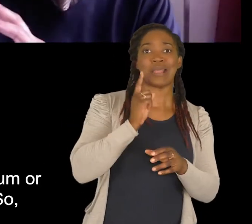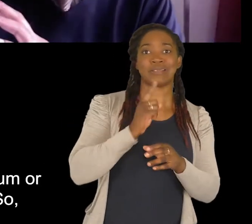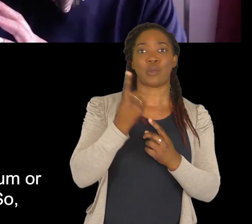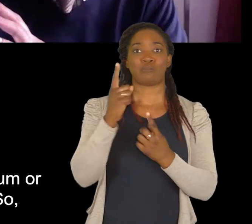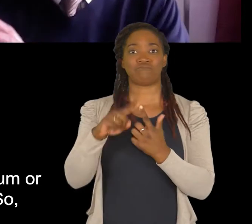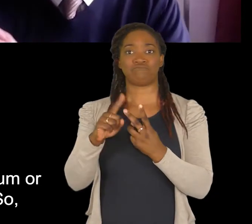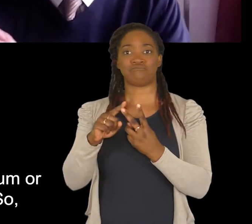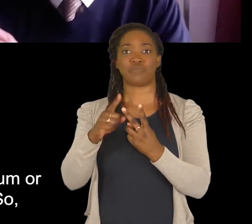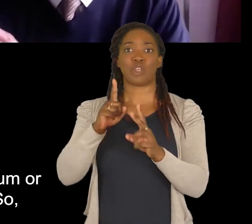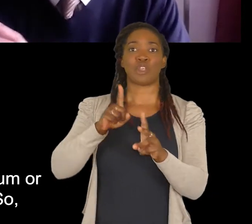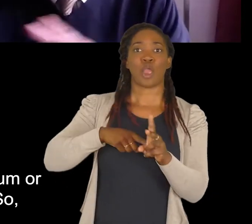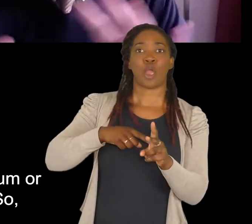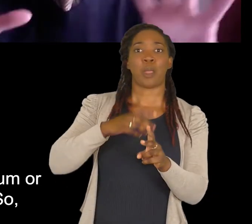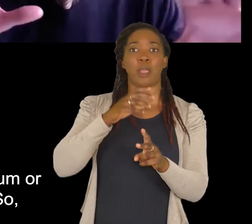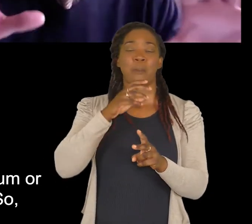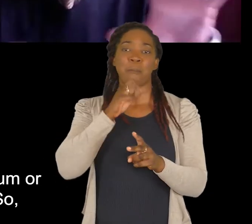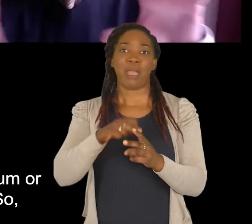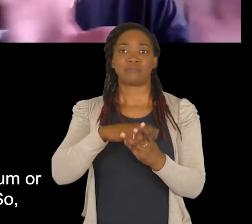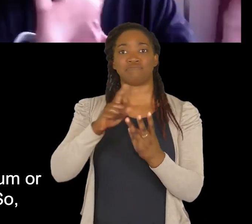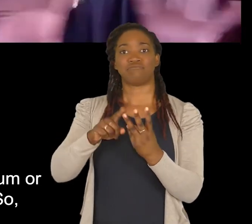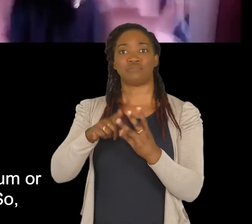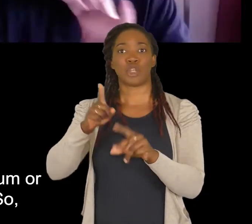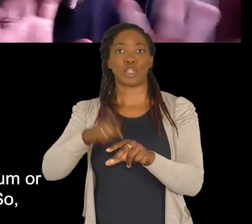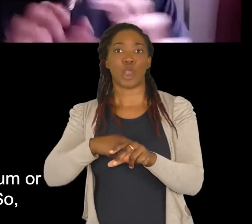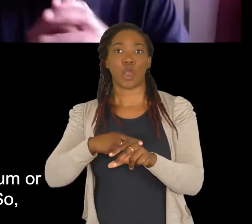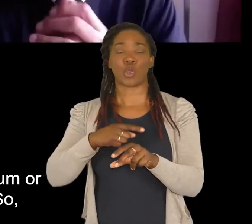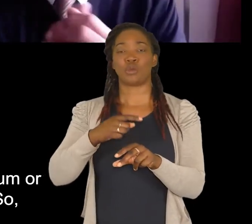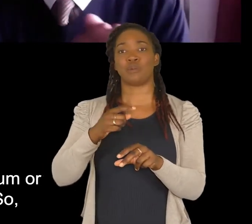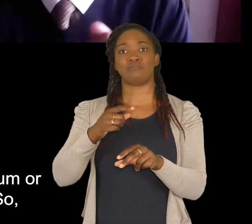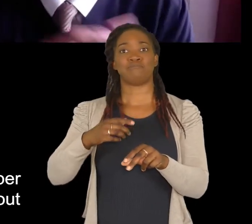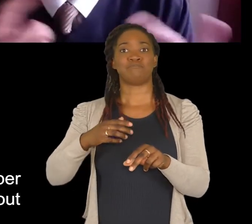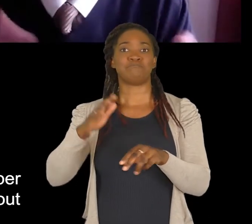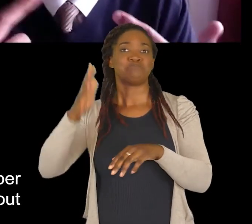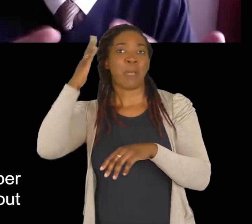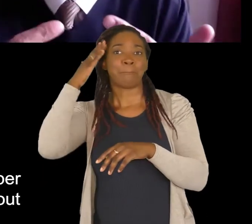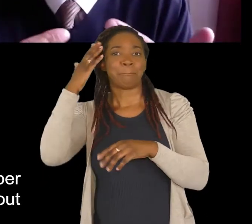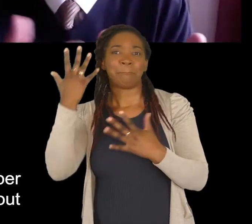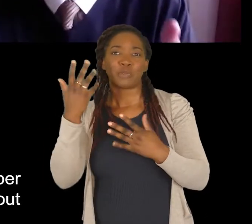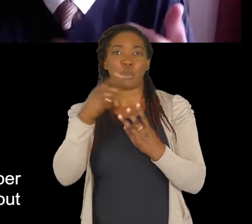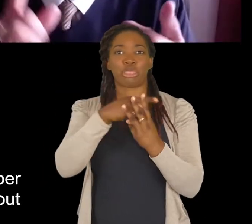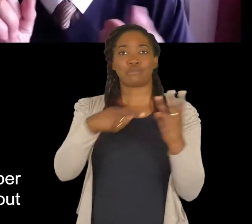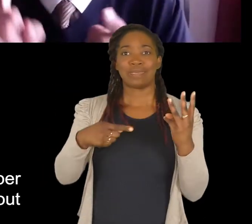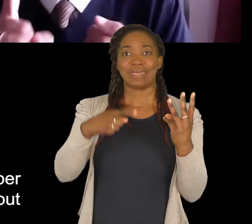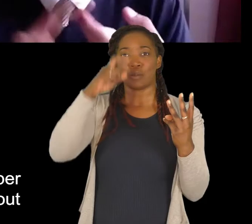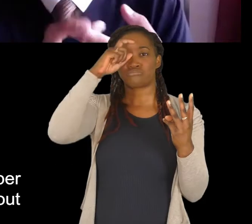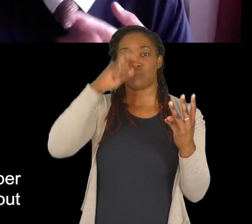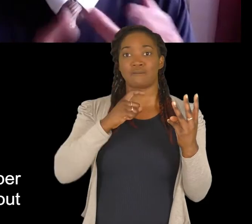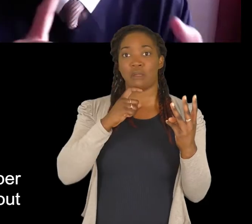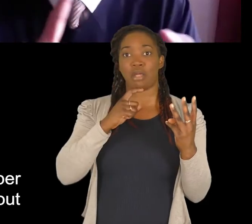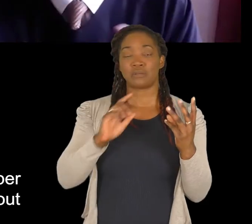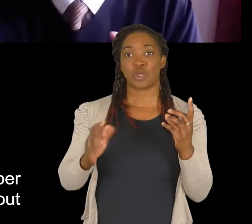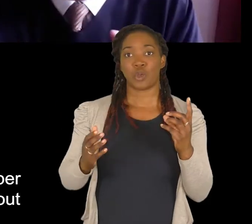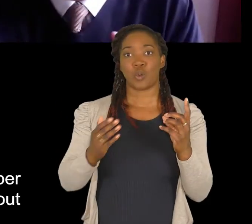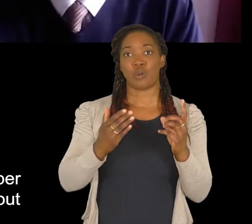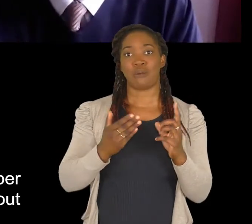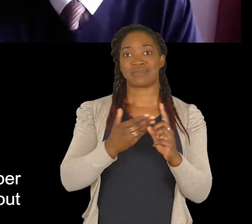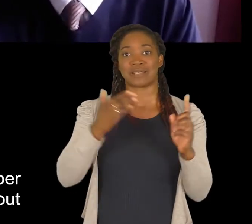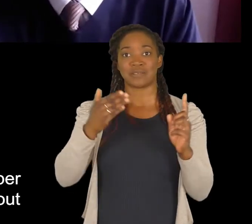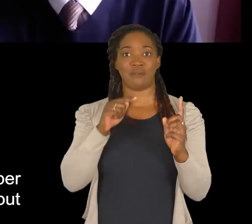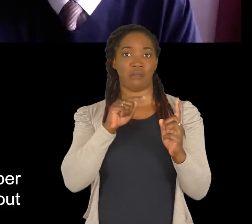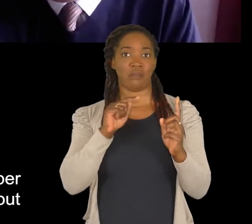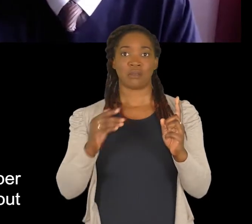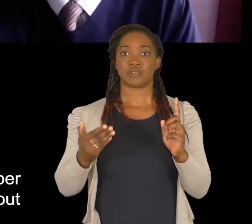one as a young mum or something. You have 3 profiles, right? So identifying target audience, number 1. Number